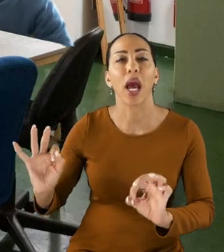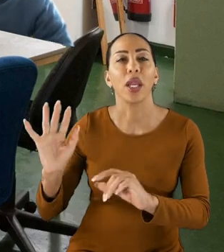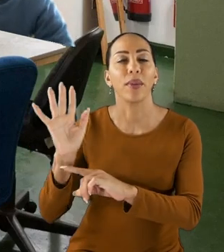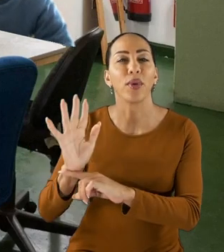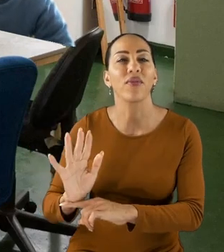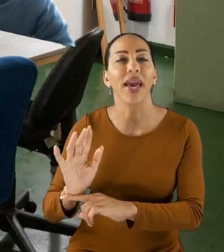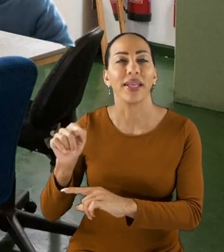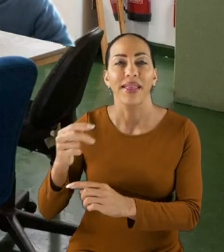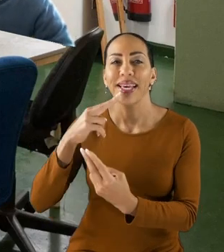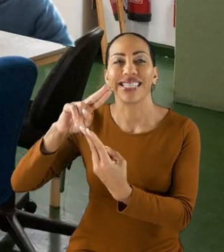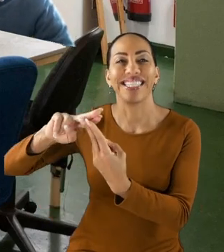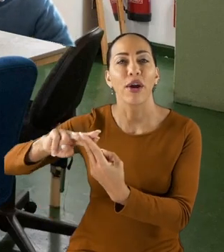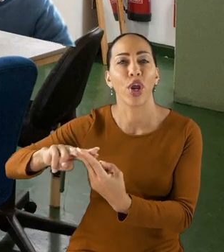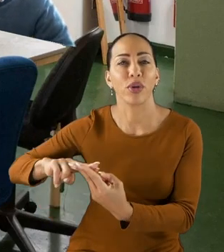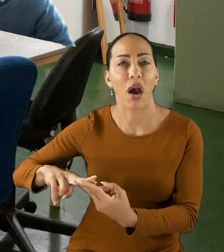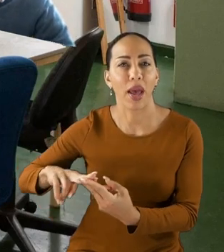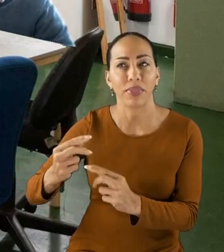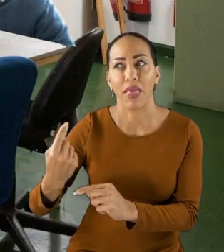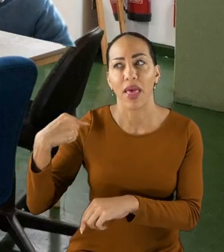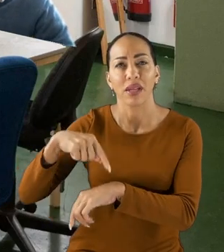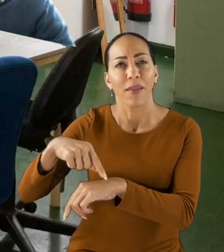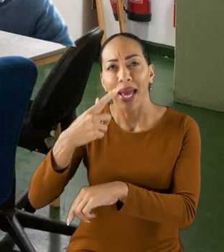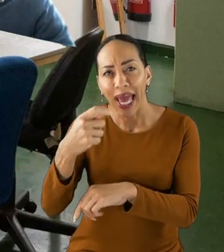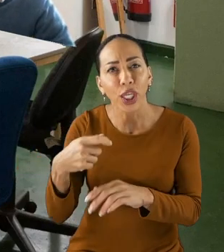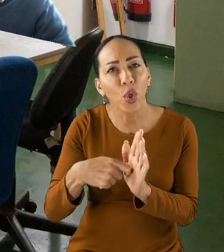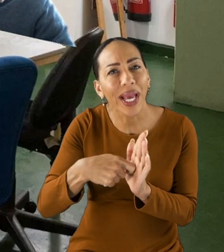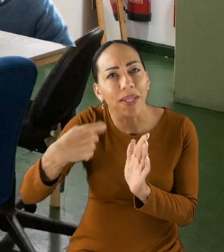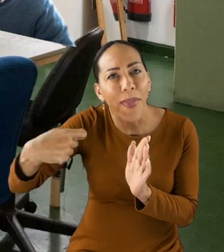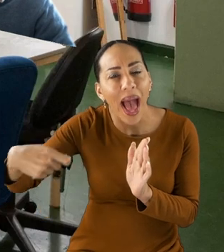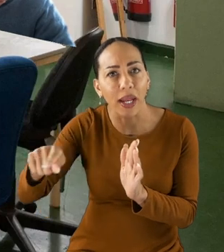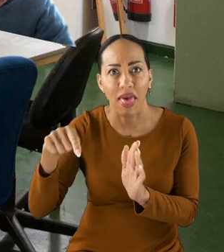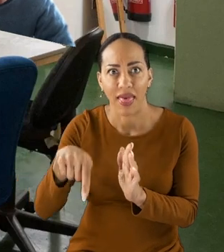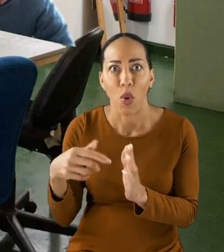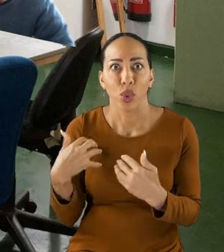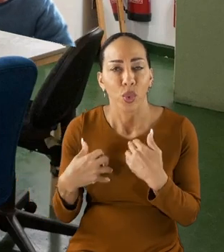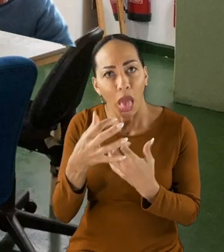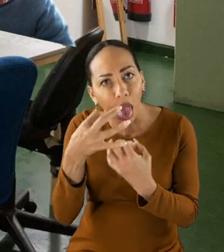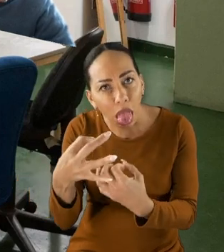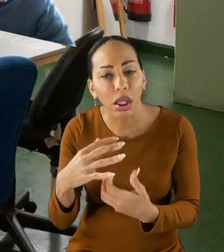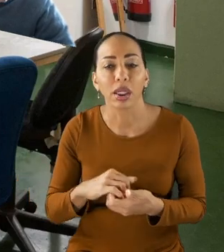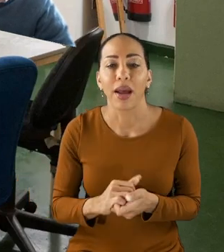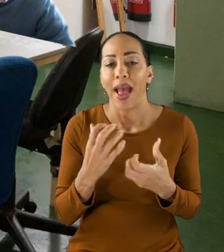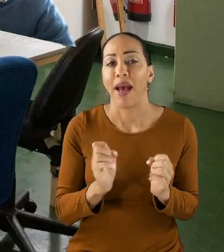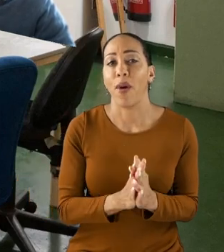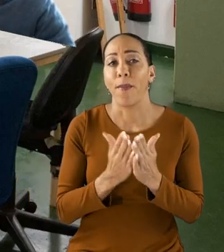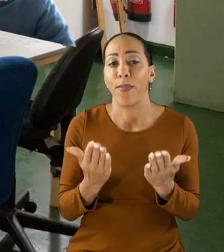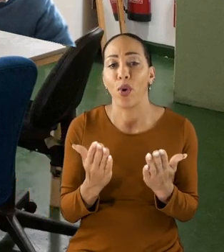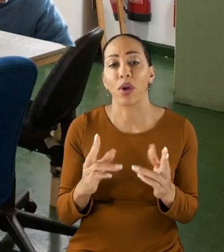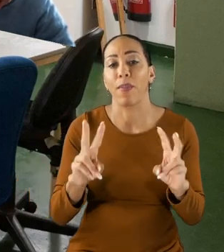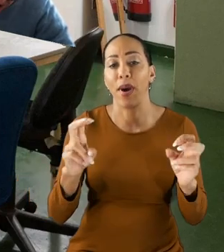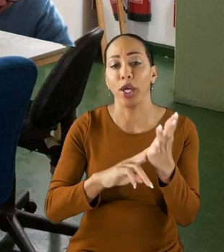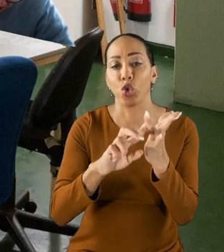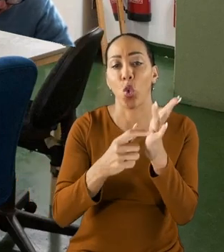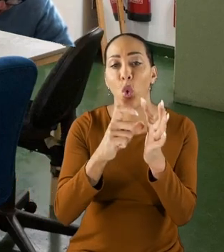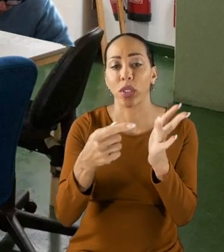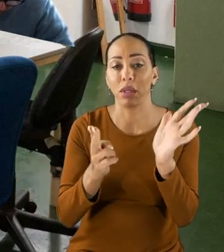and pitfalls that they fell into. Could you just elaborate on that a little bit? I found that very intriguing. There's a book by a guy called Norden,